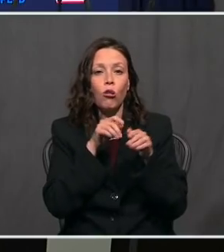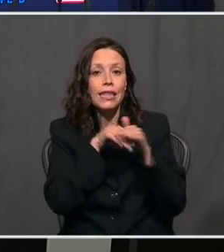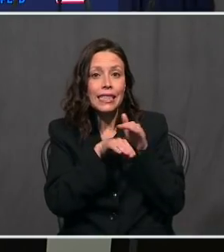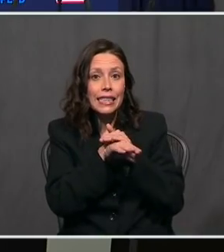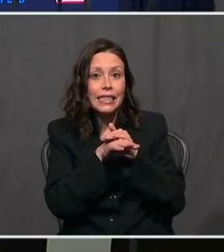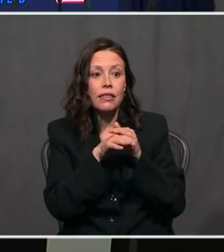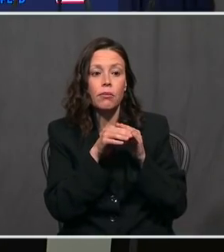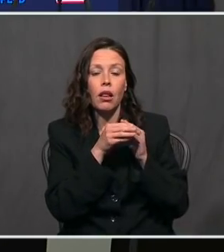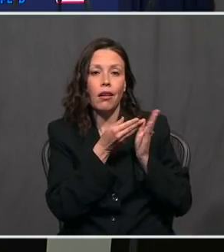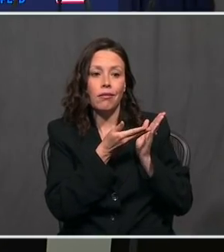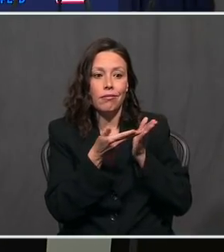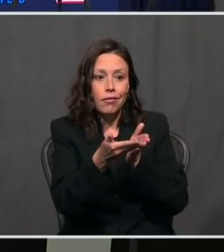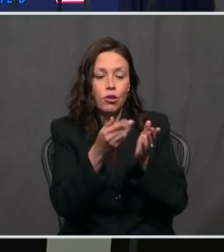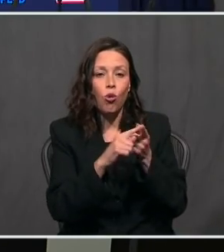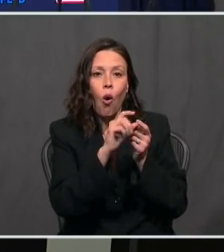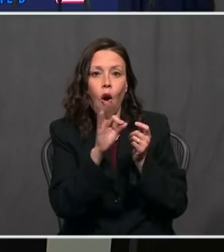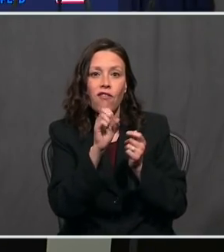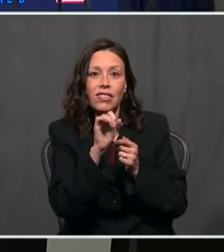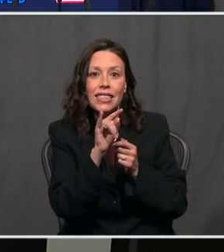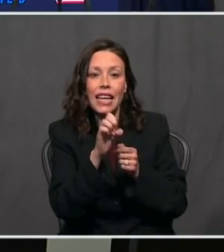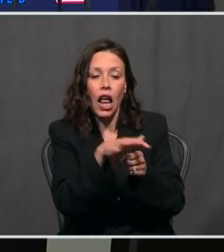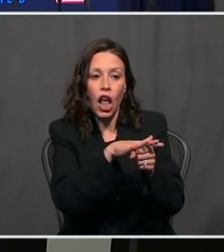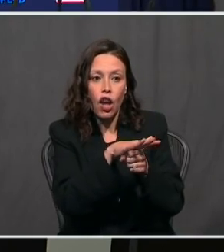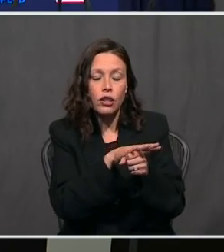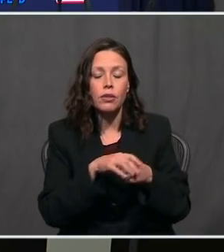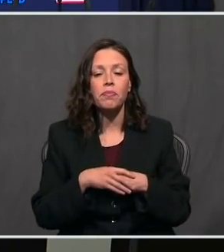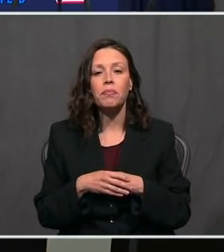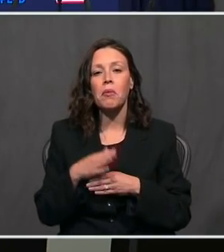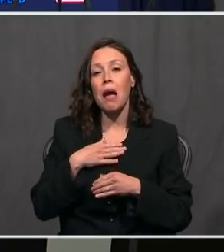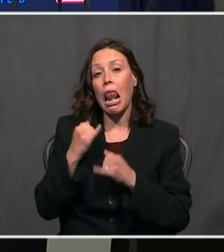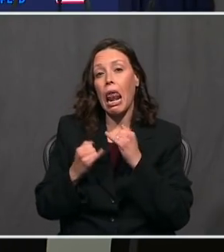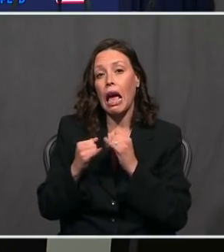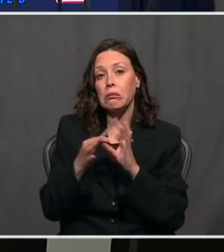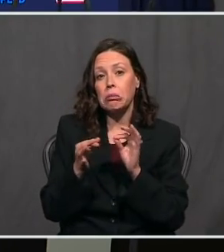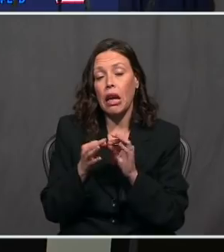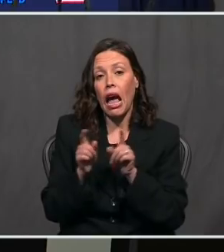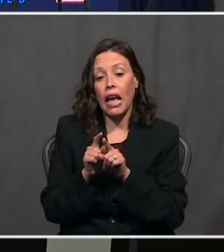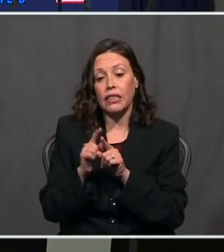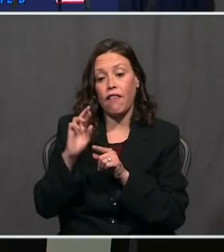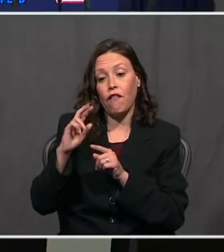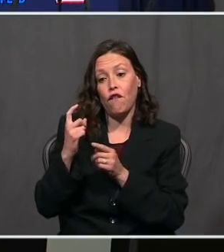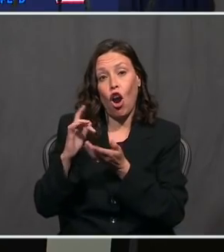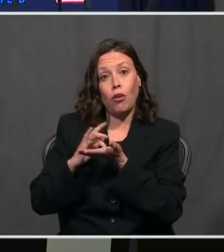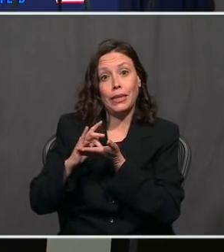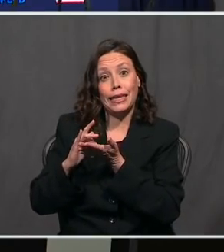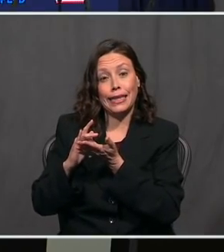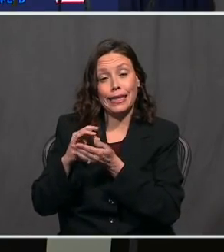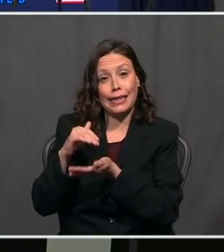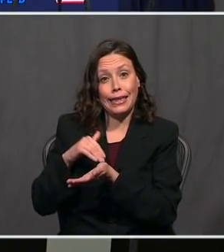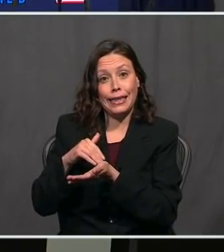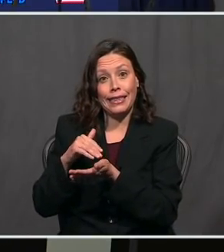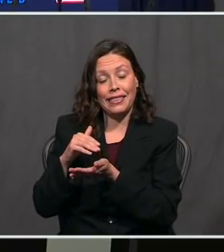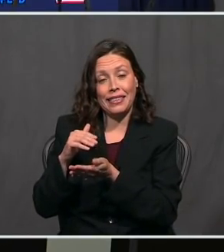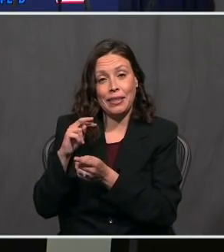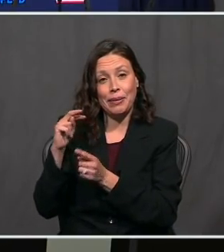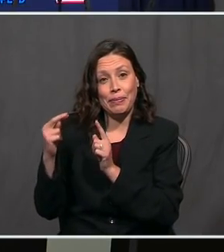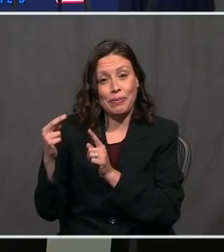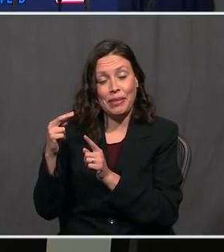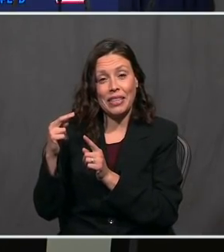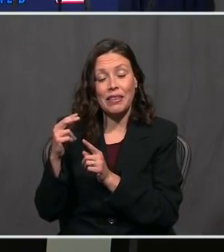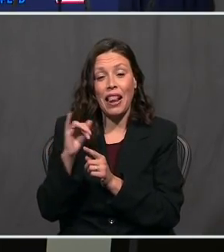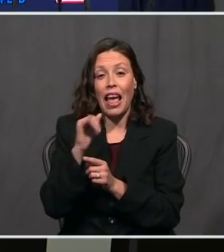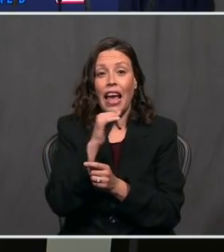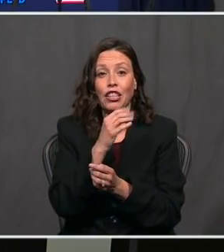stuff that we can do and will do. And I'll just leave you with this from a pharmacy perspective. And I think the line that General Perna said, you